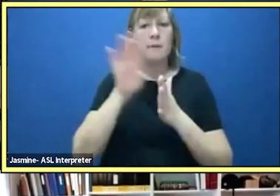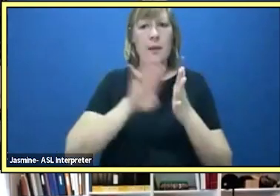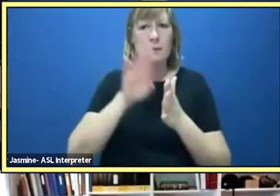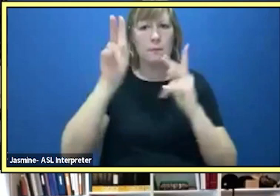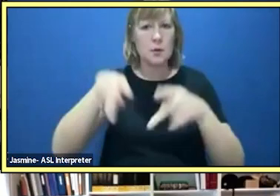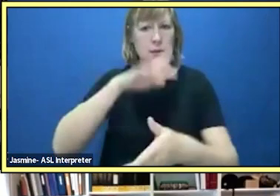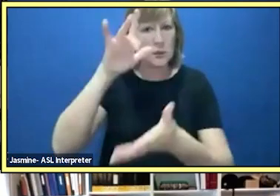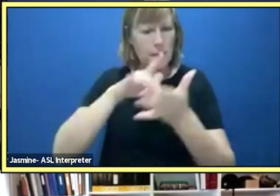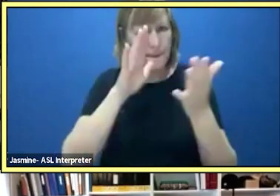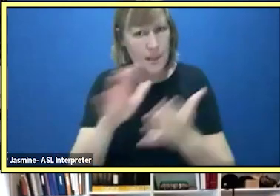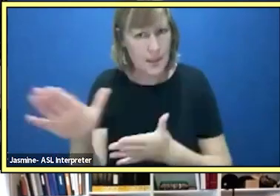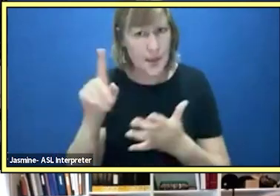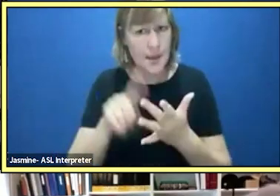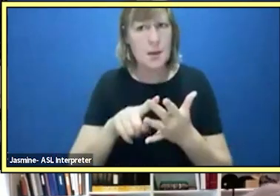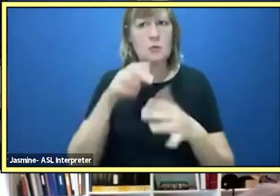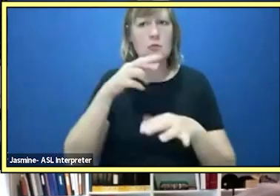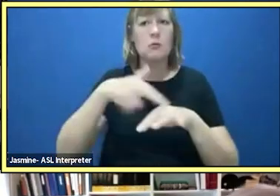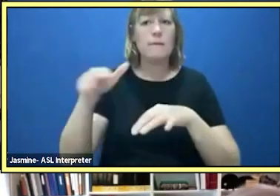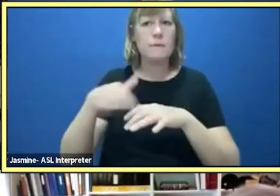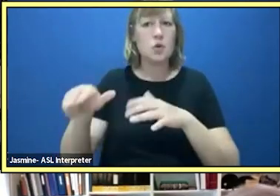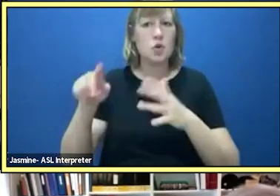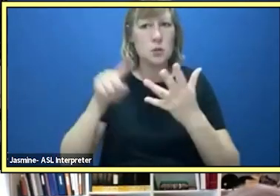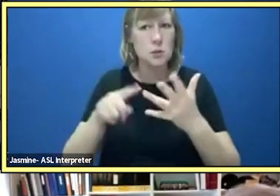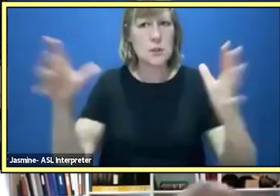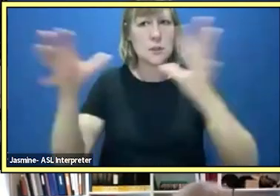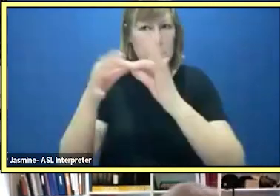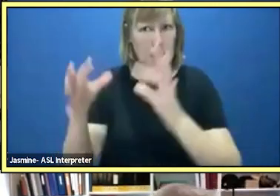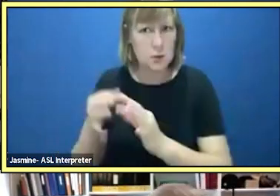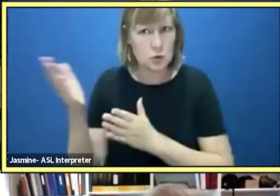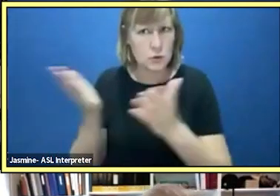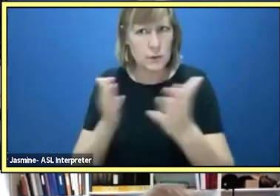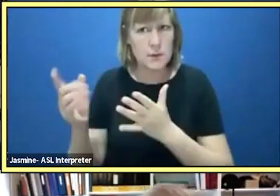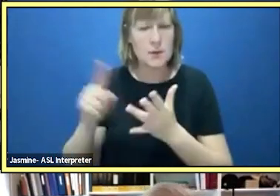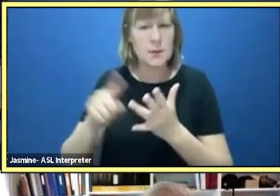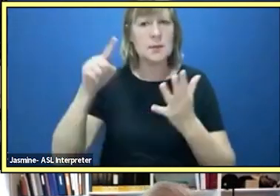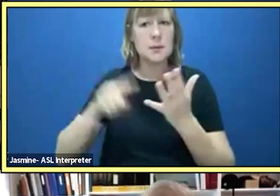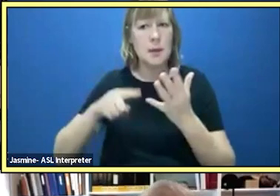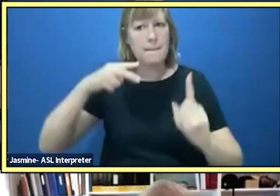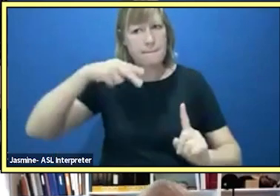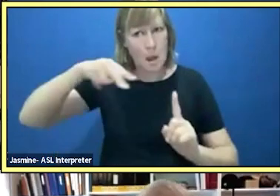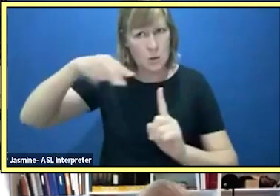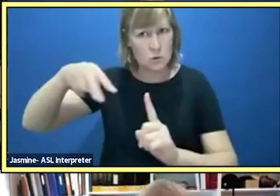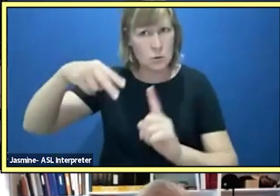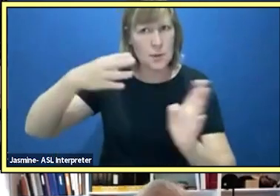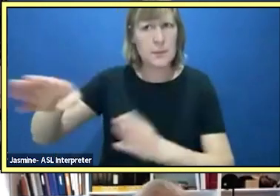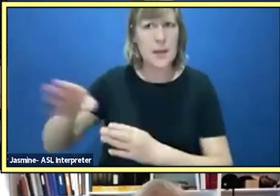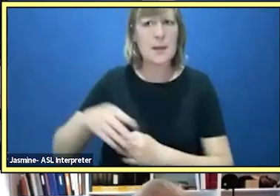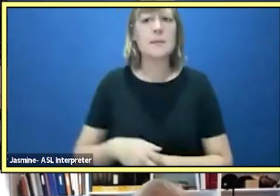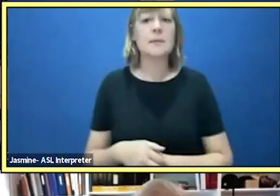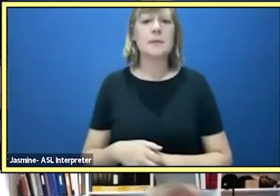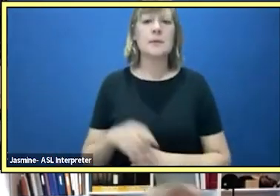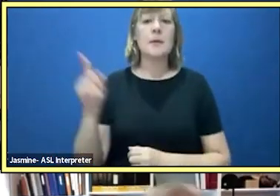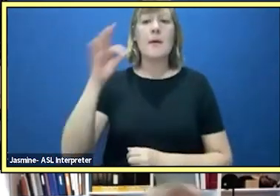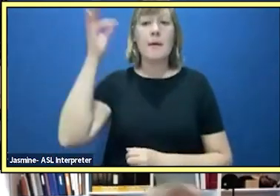to services, and monitoring the plan. So the federal government, when they say case management, they mean all four of